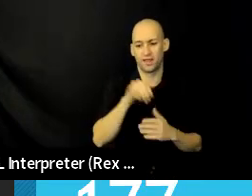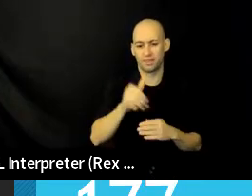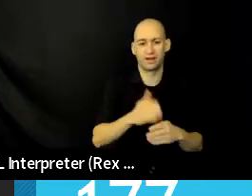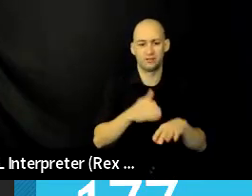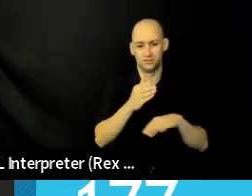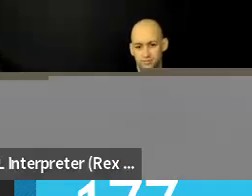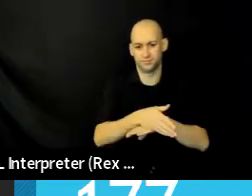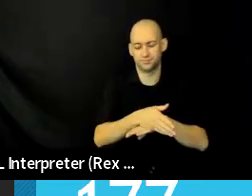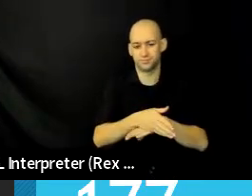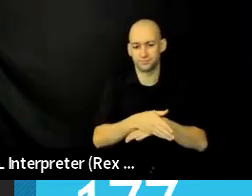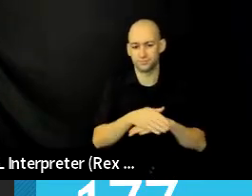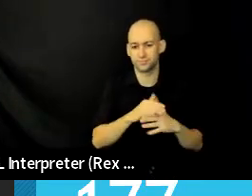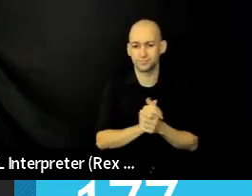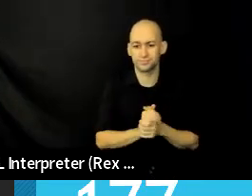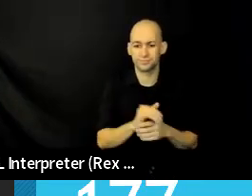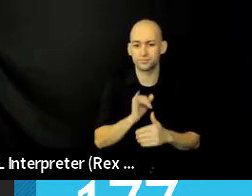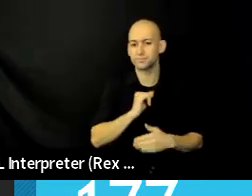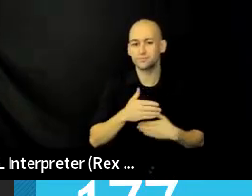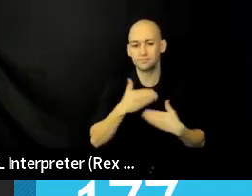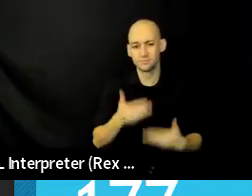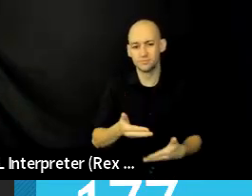justify an interchange, I suggest.